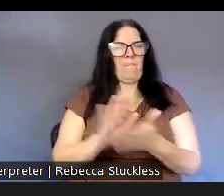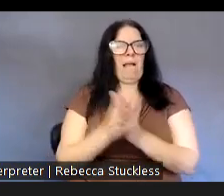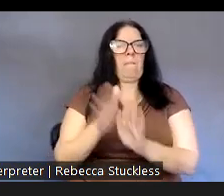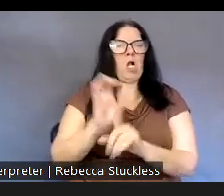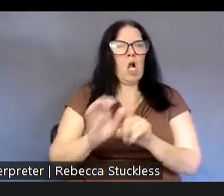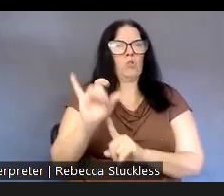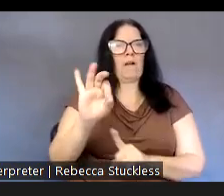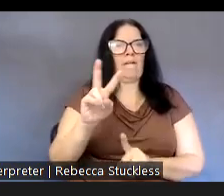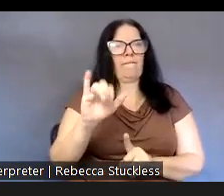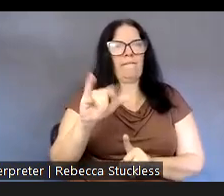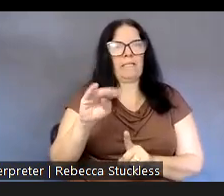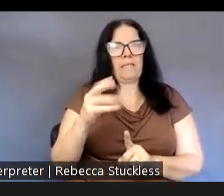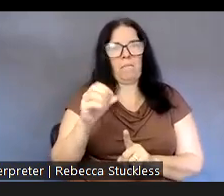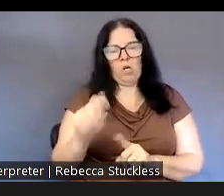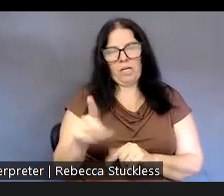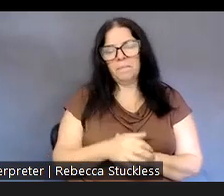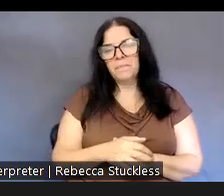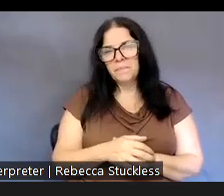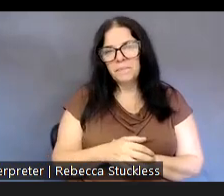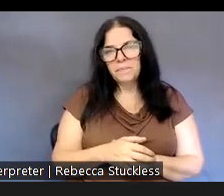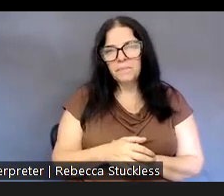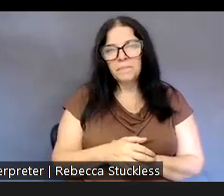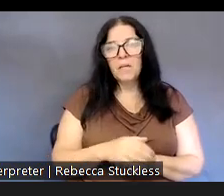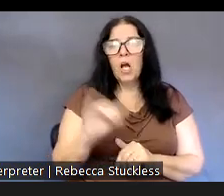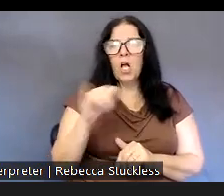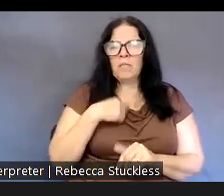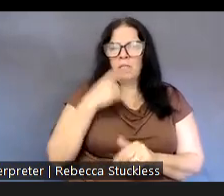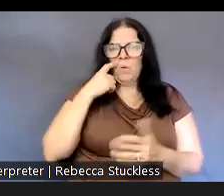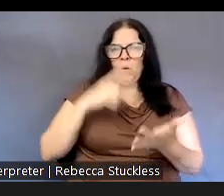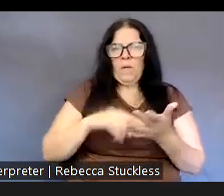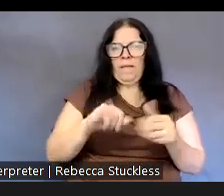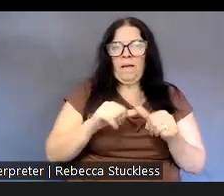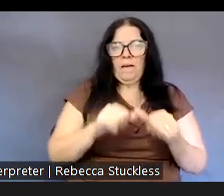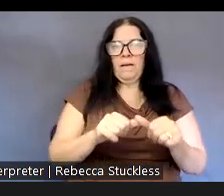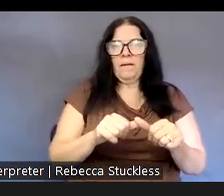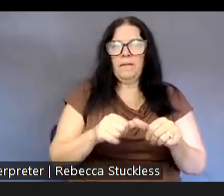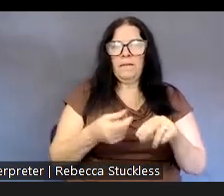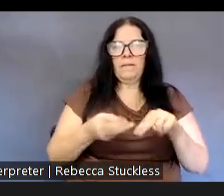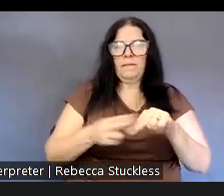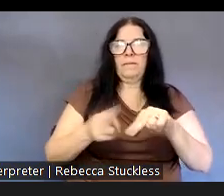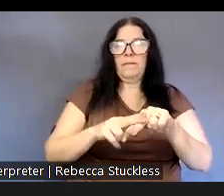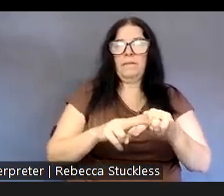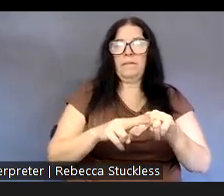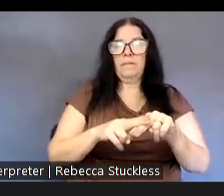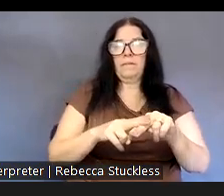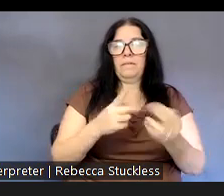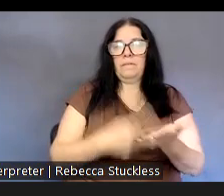between the emerging identity-first language of various communities and